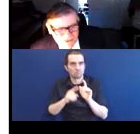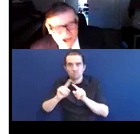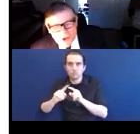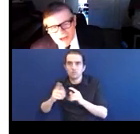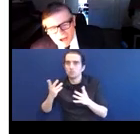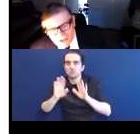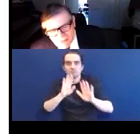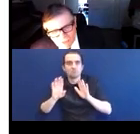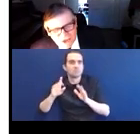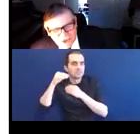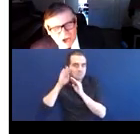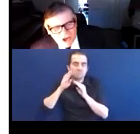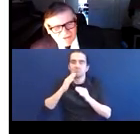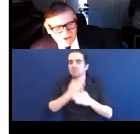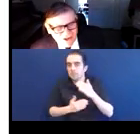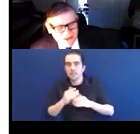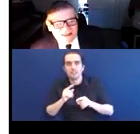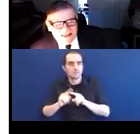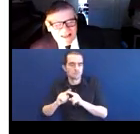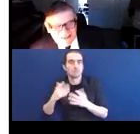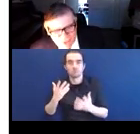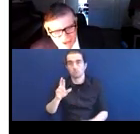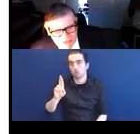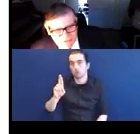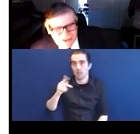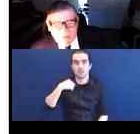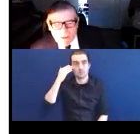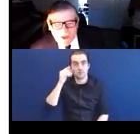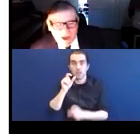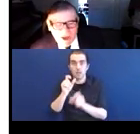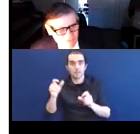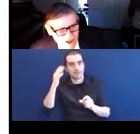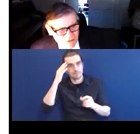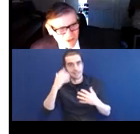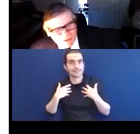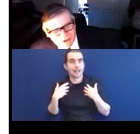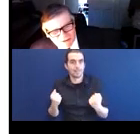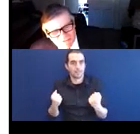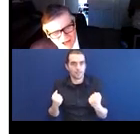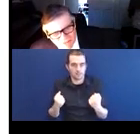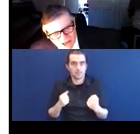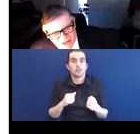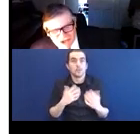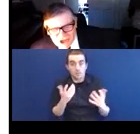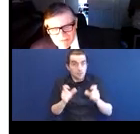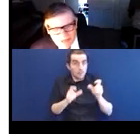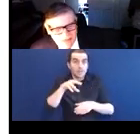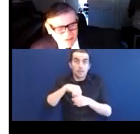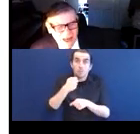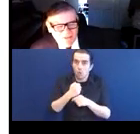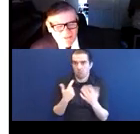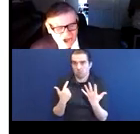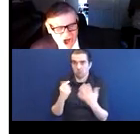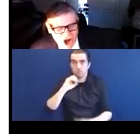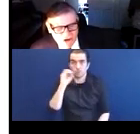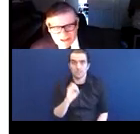jobs. We know that people with learning difficulties is less than 20%, and we know that people with blind and visually impaired people